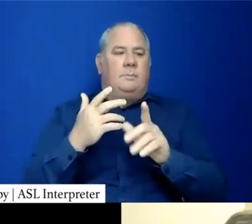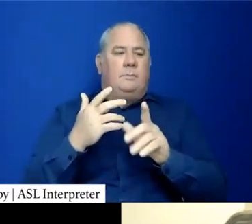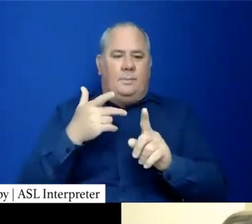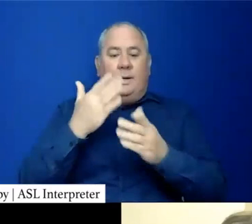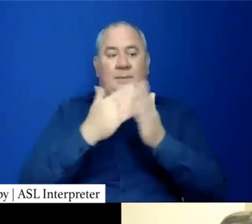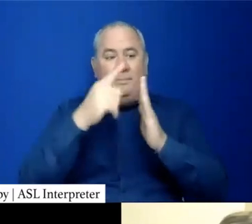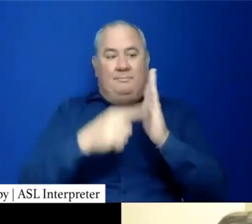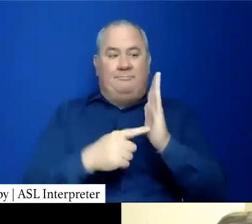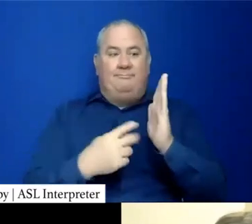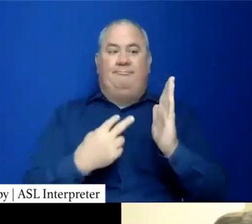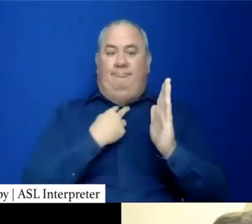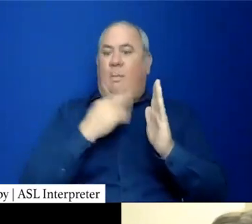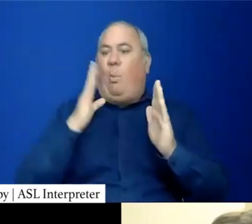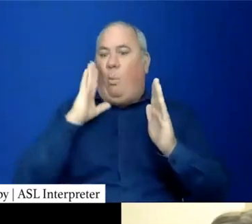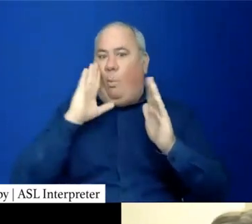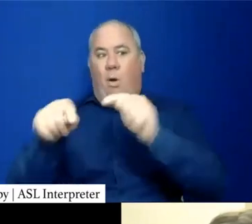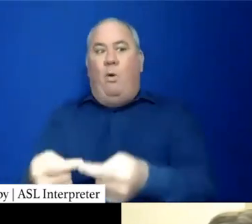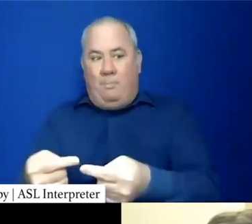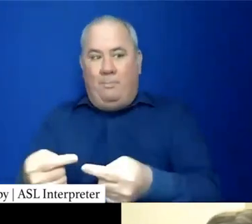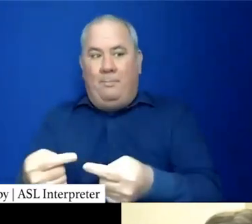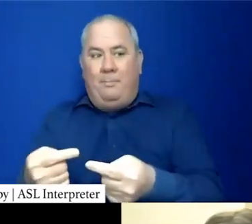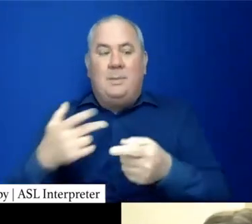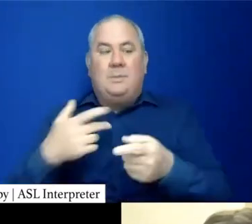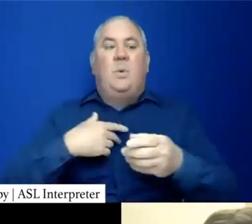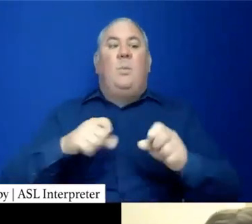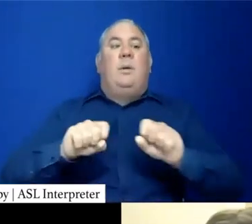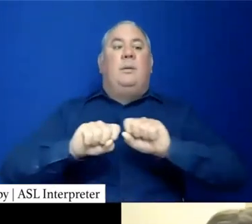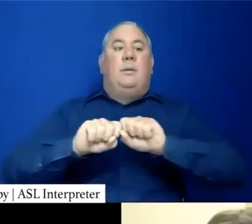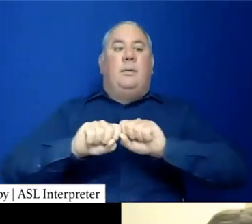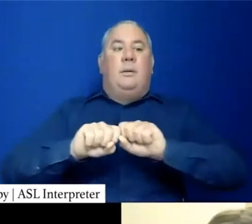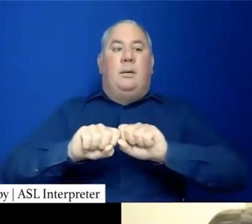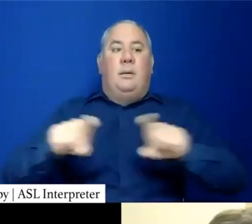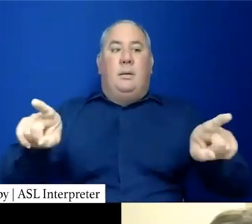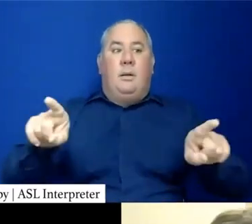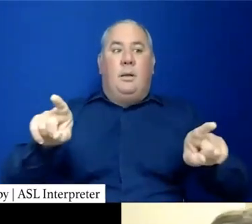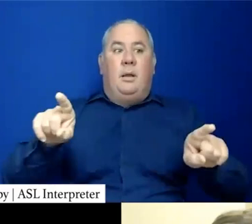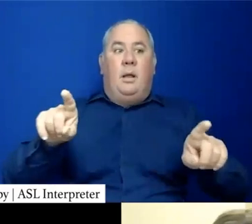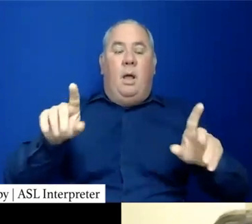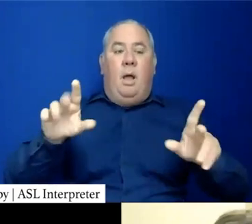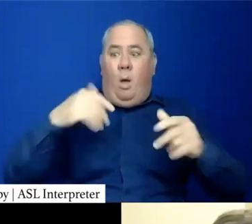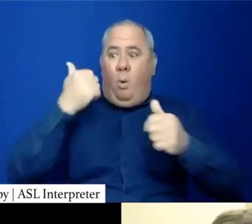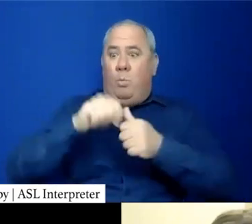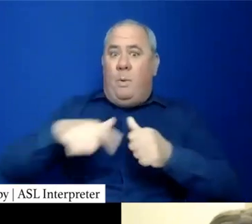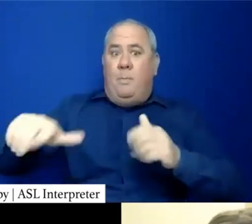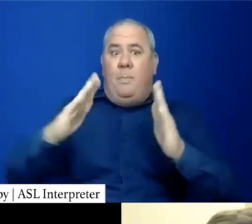And when it came out, the backlash from the community, like,